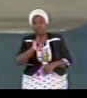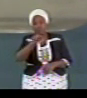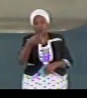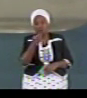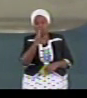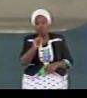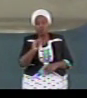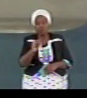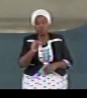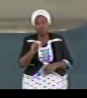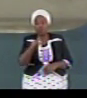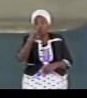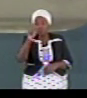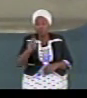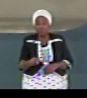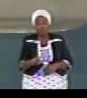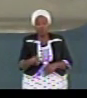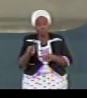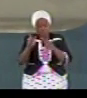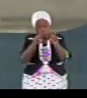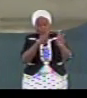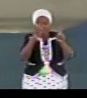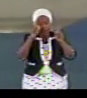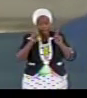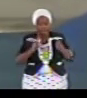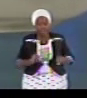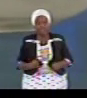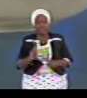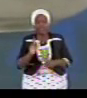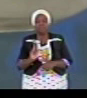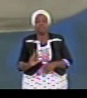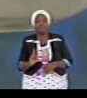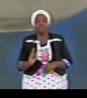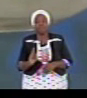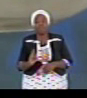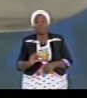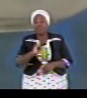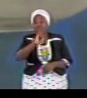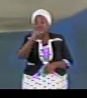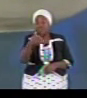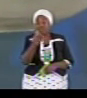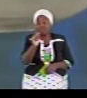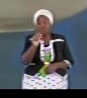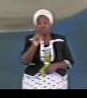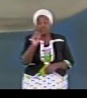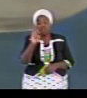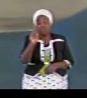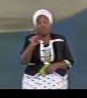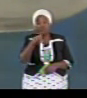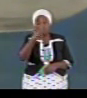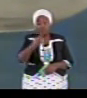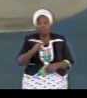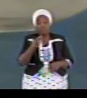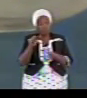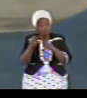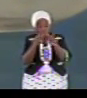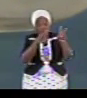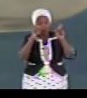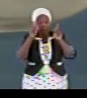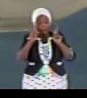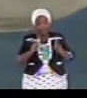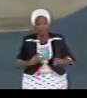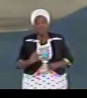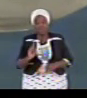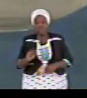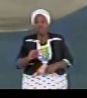you must watch personally. James, you must watch personally.